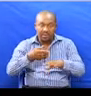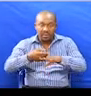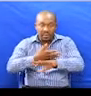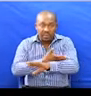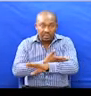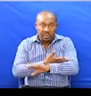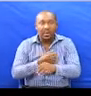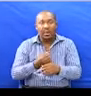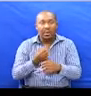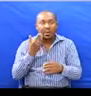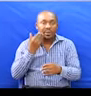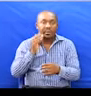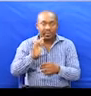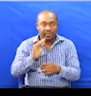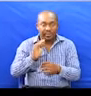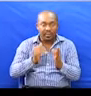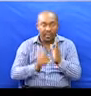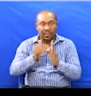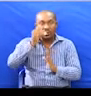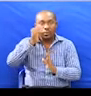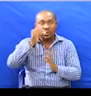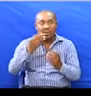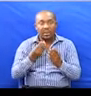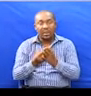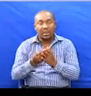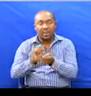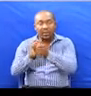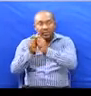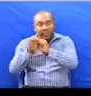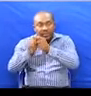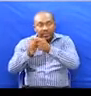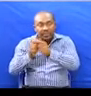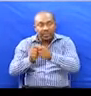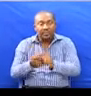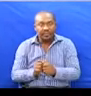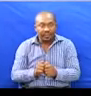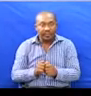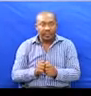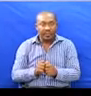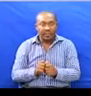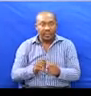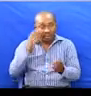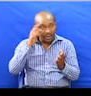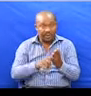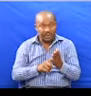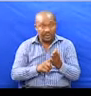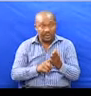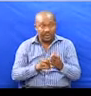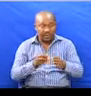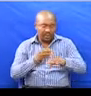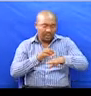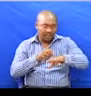and organs. And apart from that, they are used in replacing of the dead or old